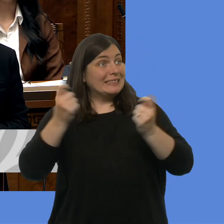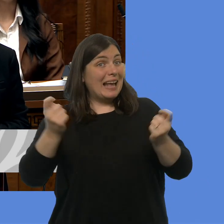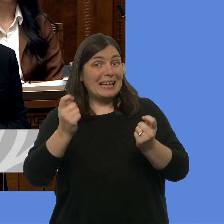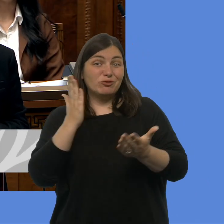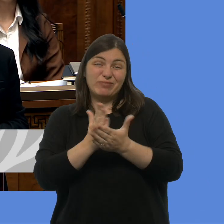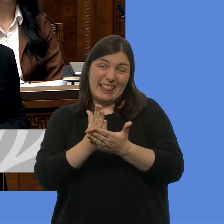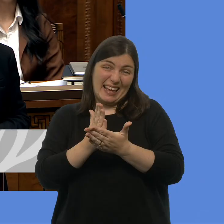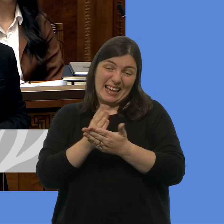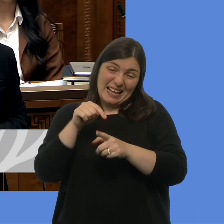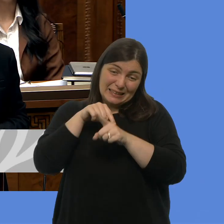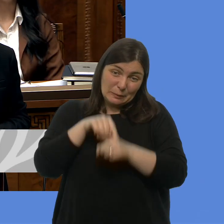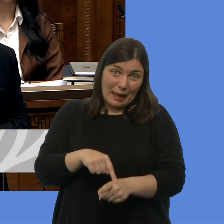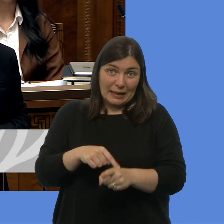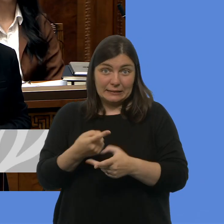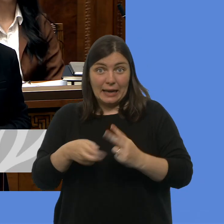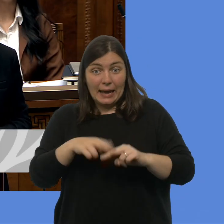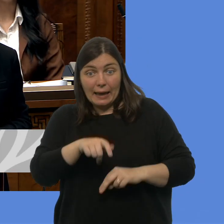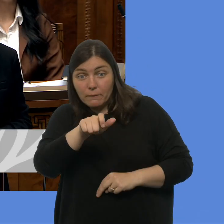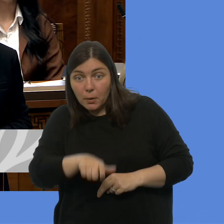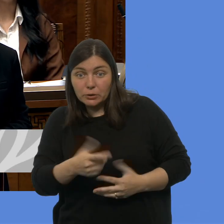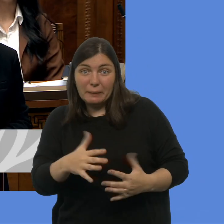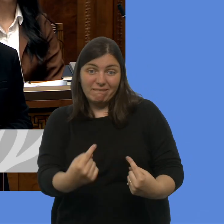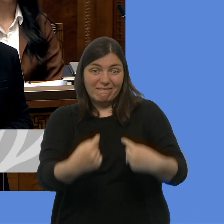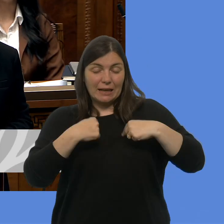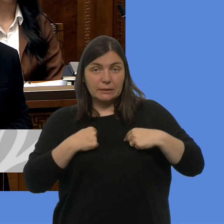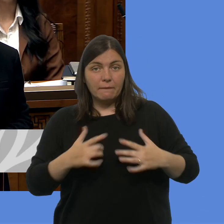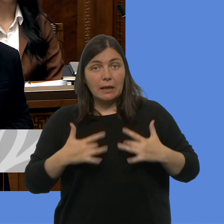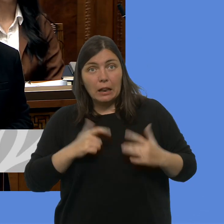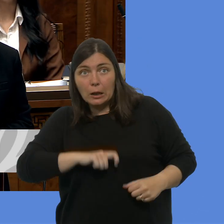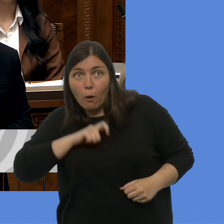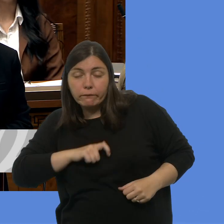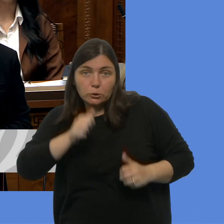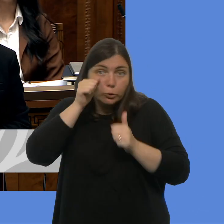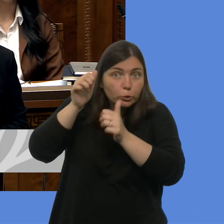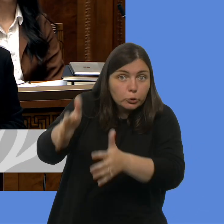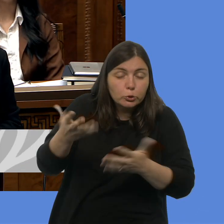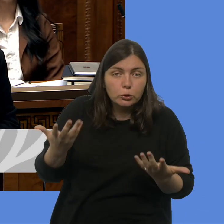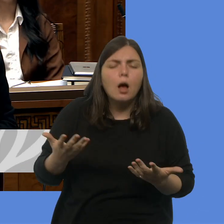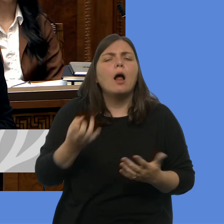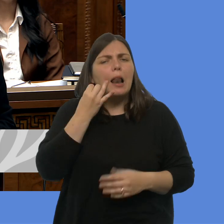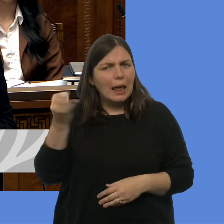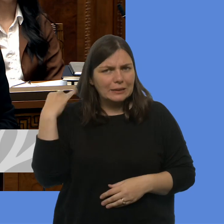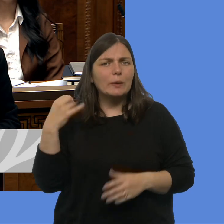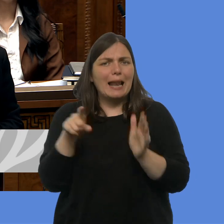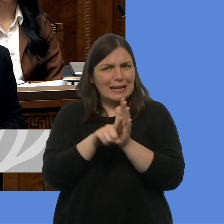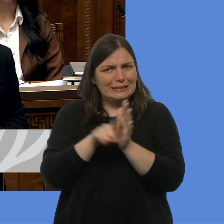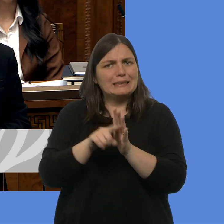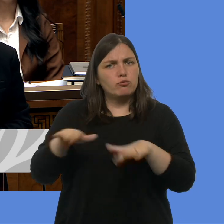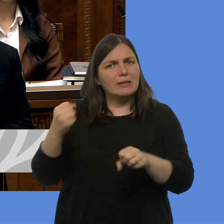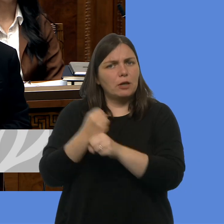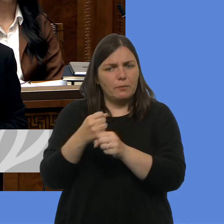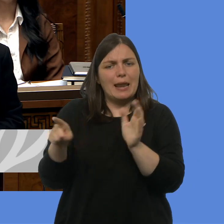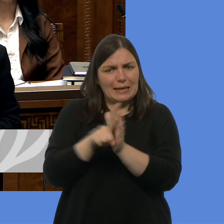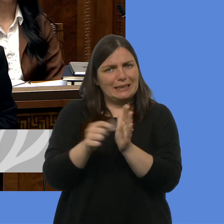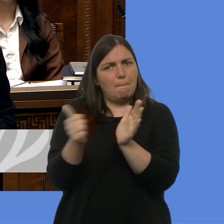victims and survivors. And the fact that we now have the publication of the last week's legislation by the British Government really now begins to